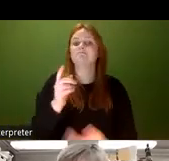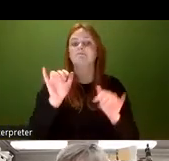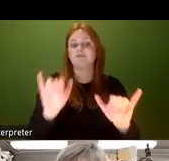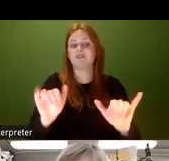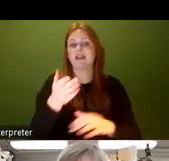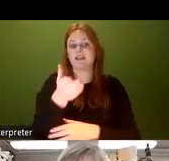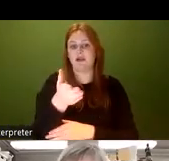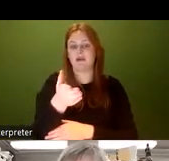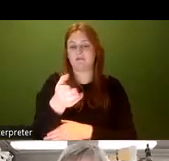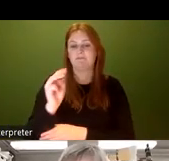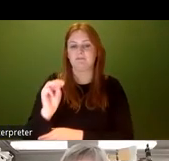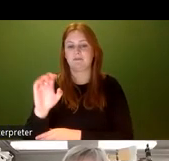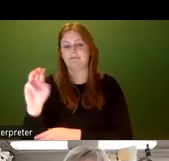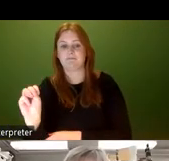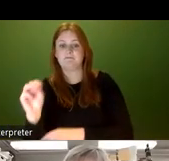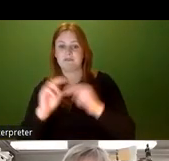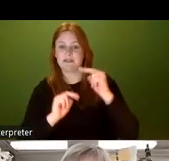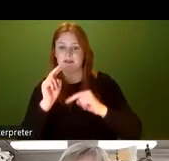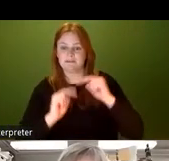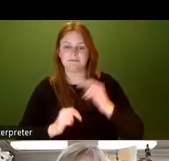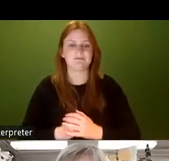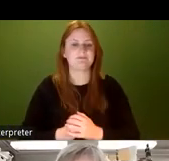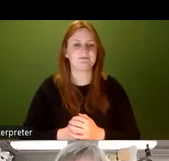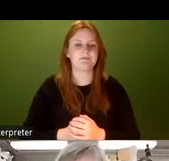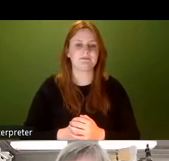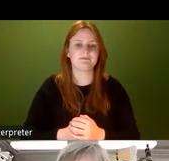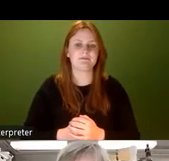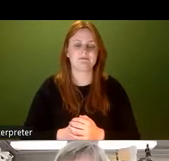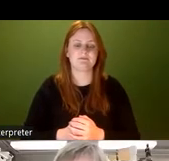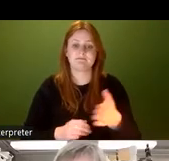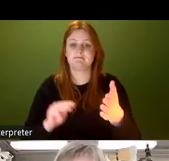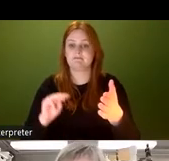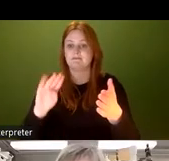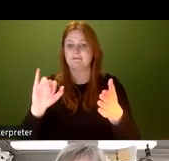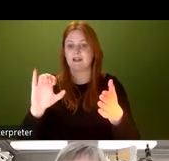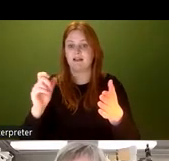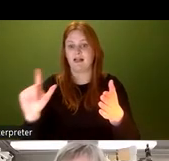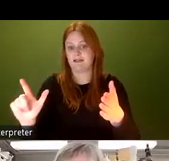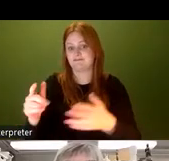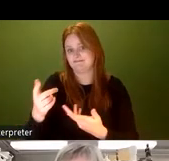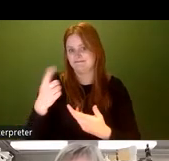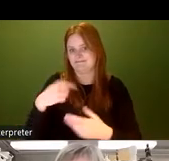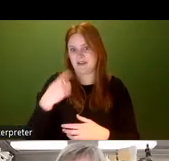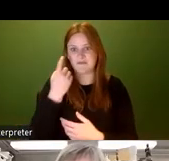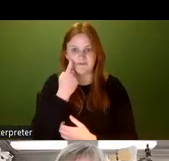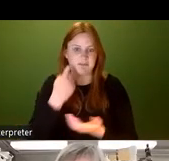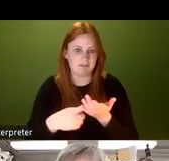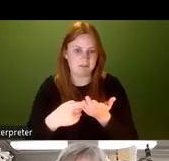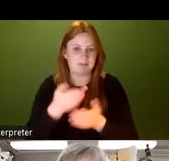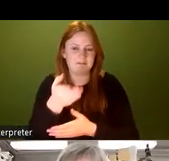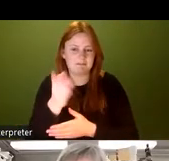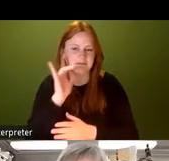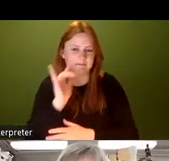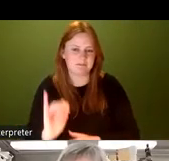modern building. And there is the Michael you've all been hearing about, hanging out with